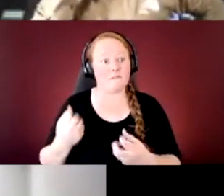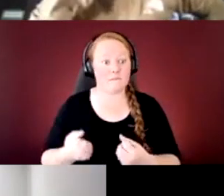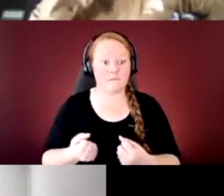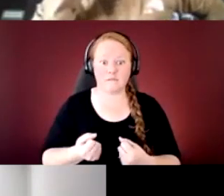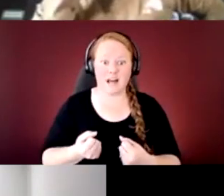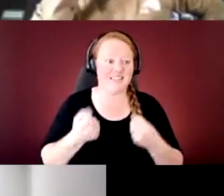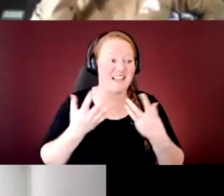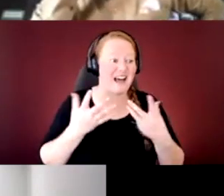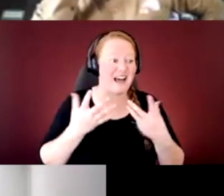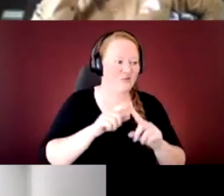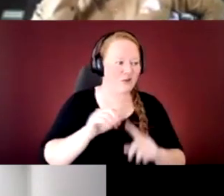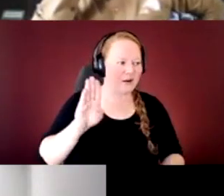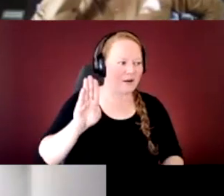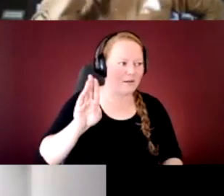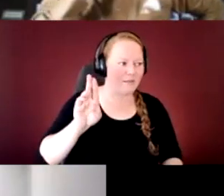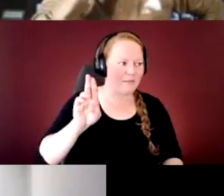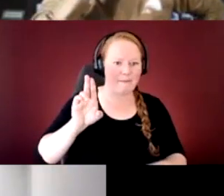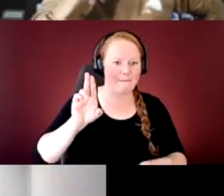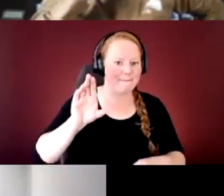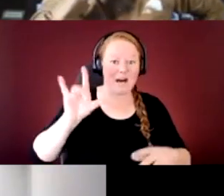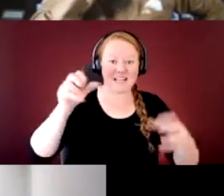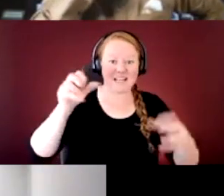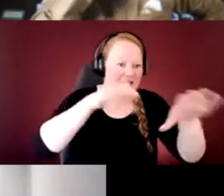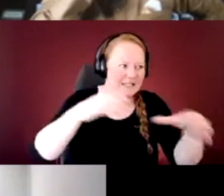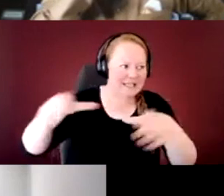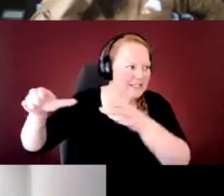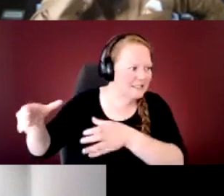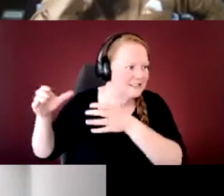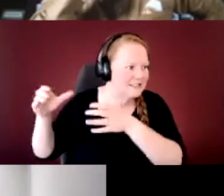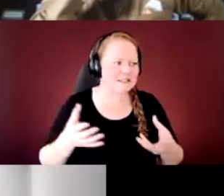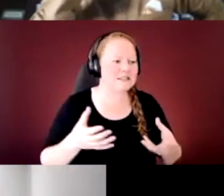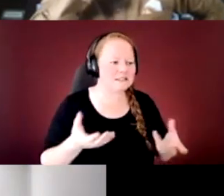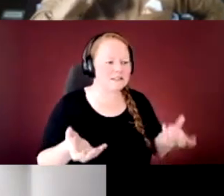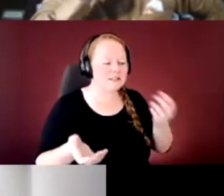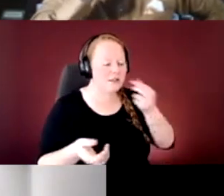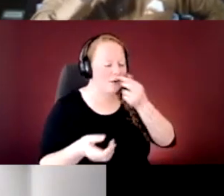buckets that we've heard these reoccurring themes as we've done more,